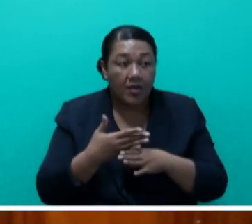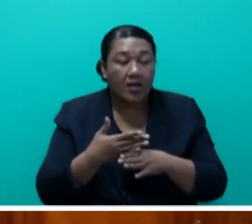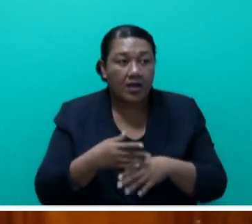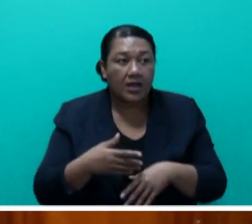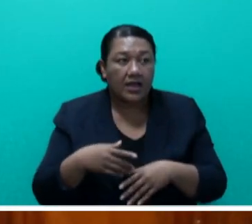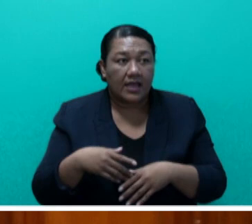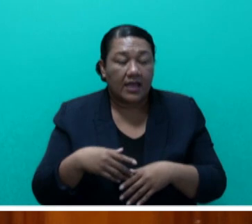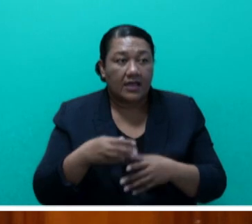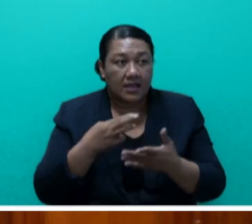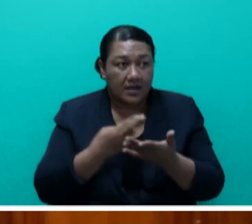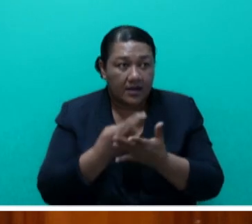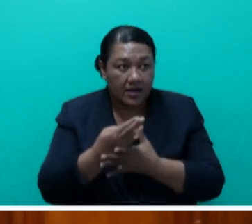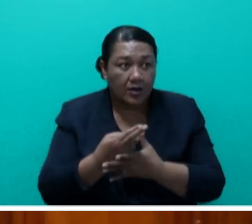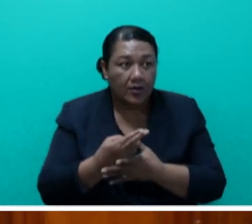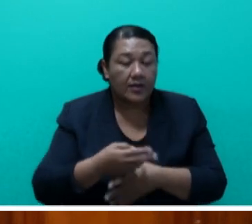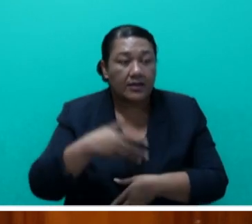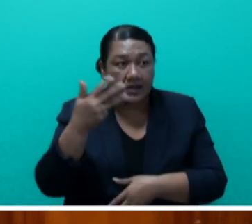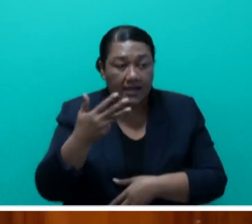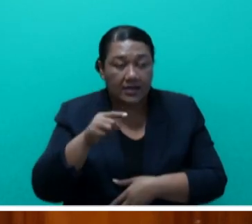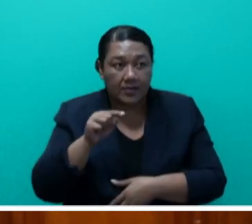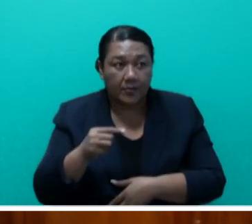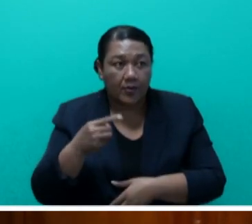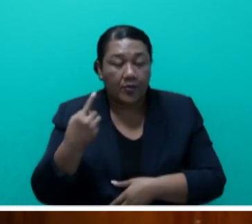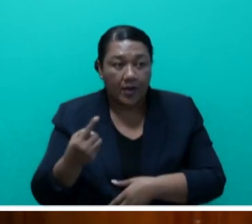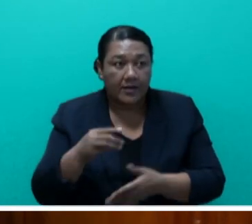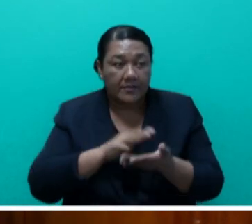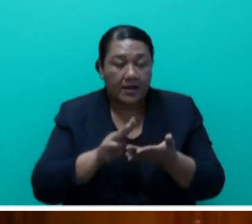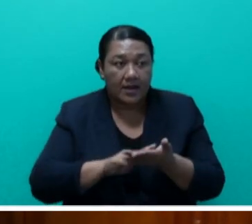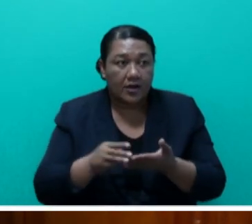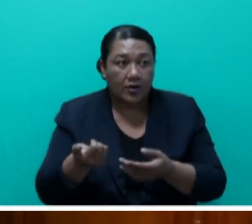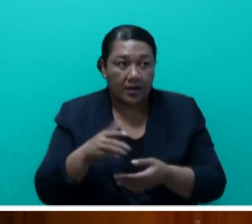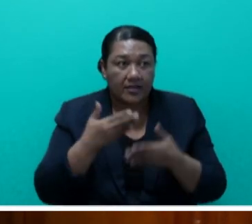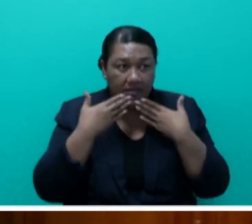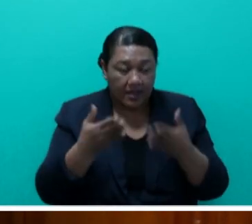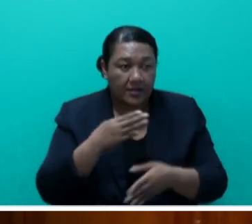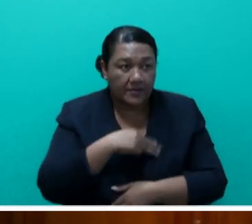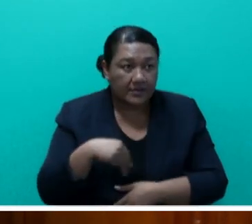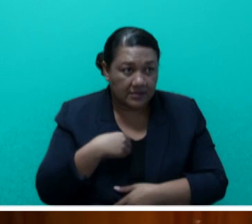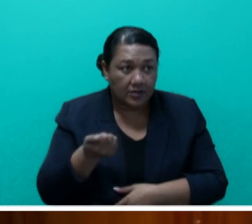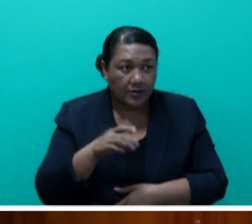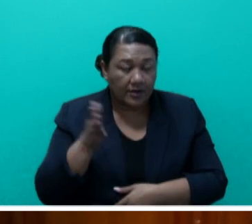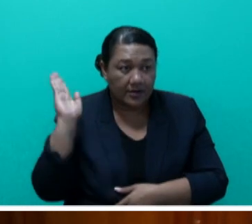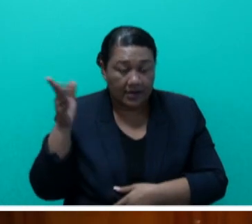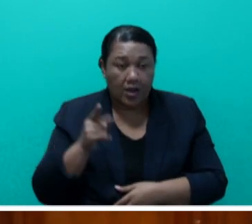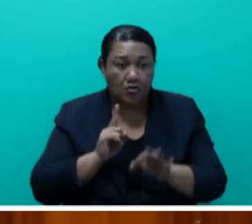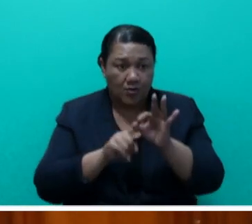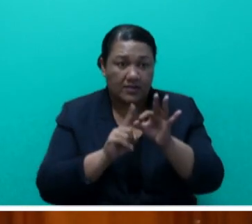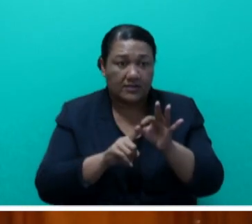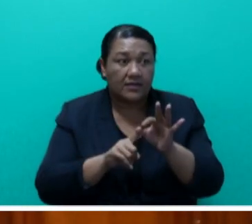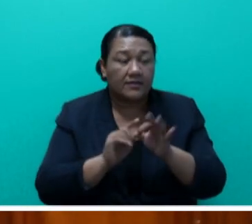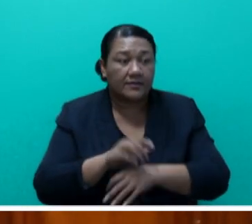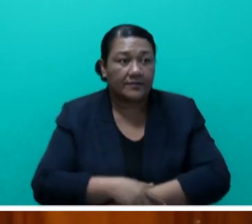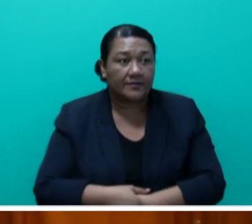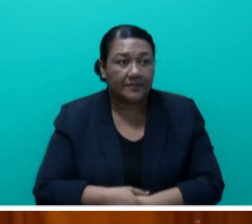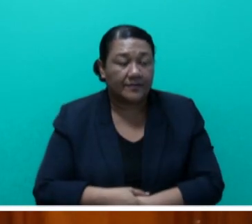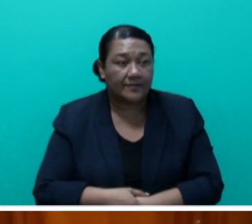planted 19.1 million, I think, according to the Minister, trees already. The question, Honourable Speaker, is that